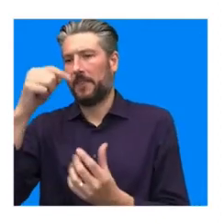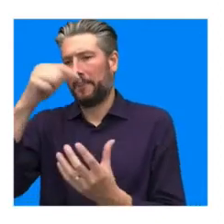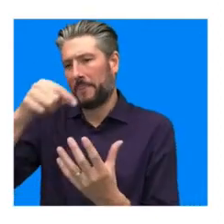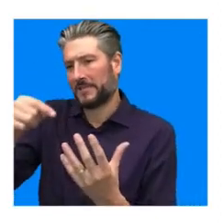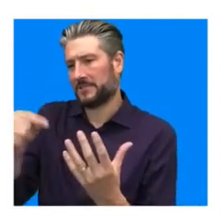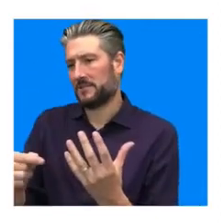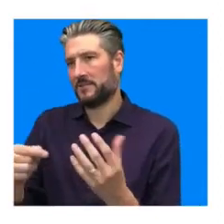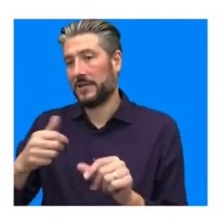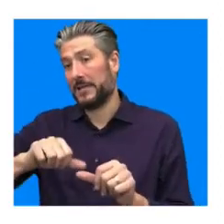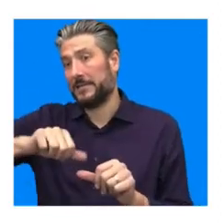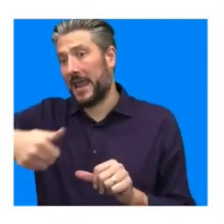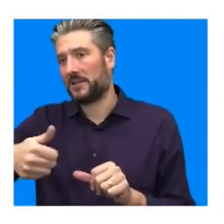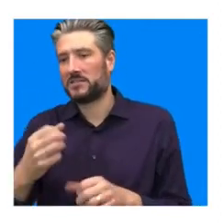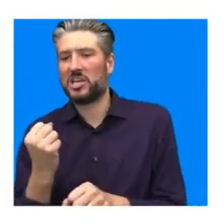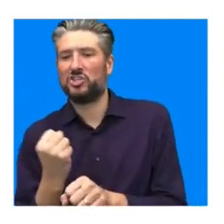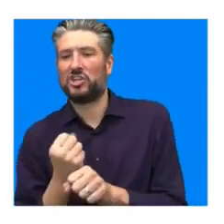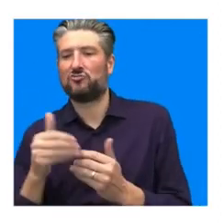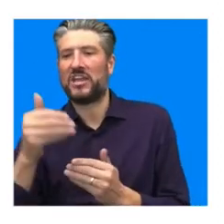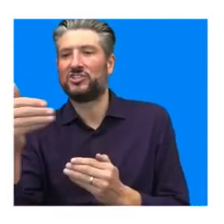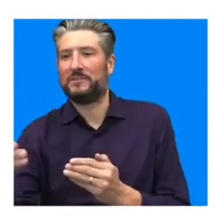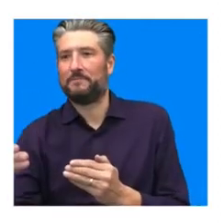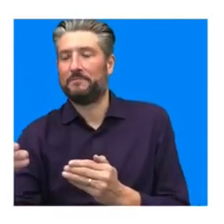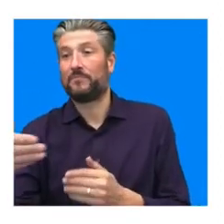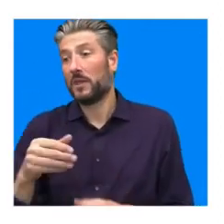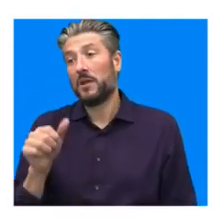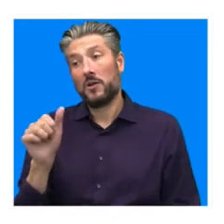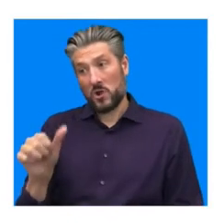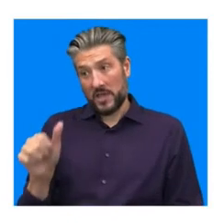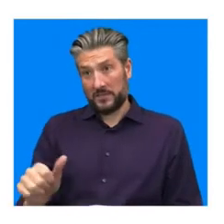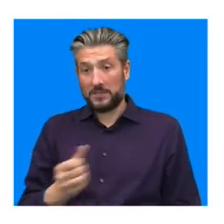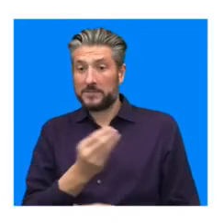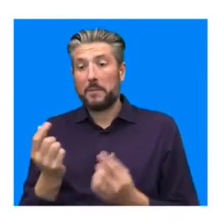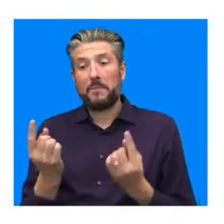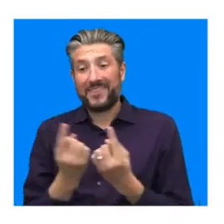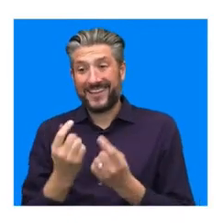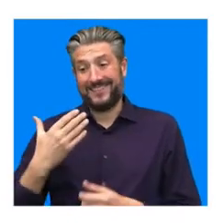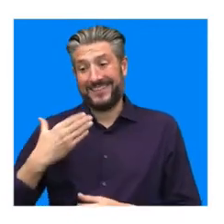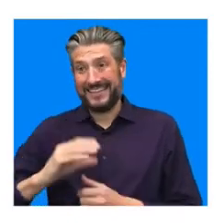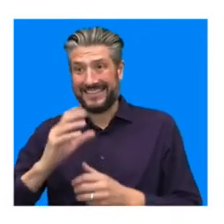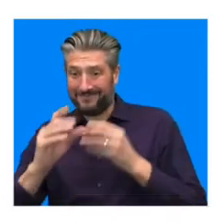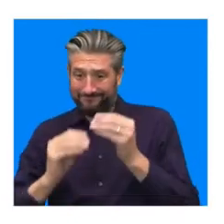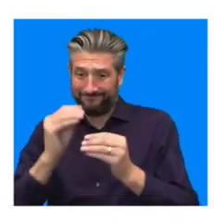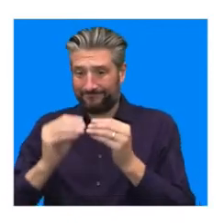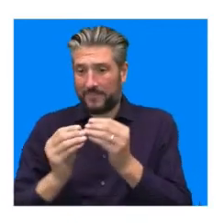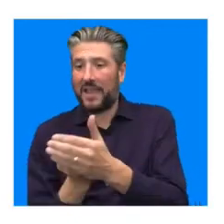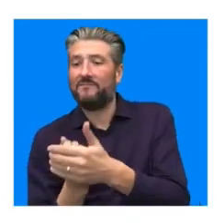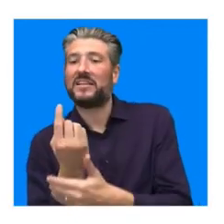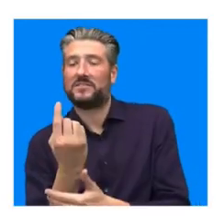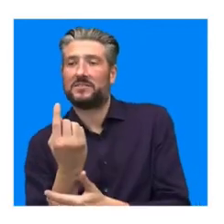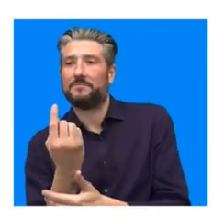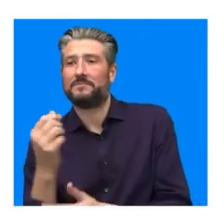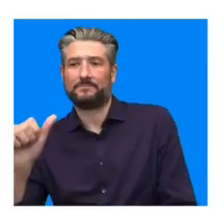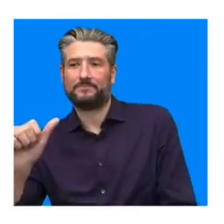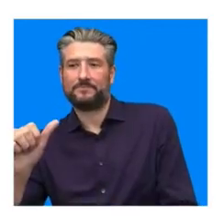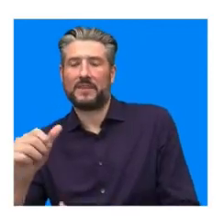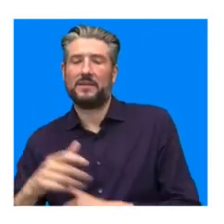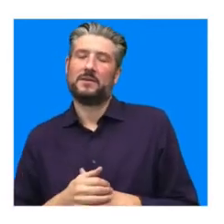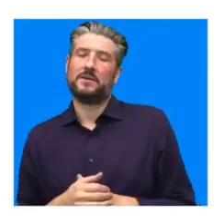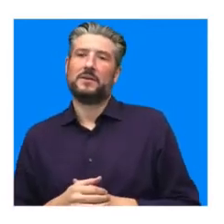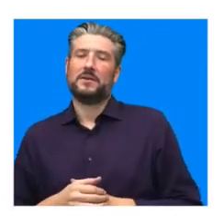at things that, in fact, do need to be invented, unlike consistency on description across streaming